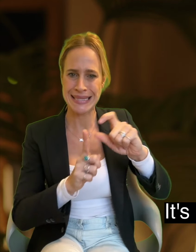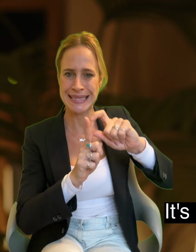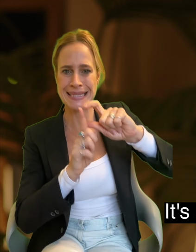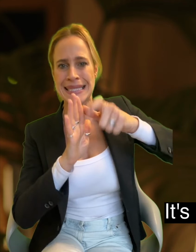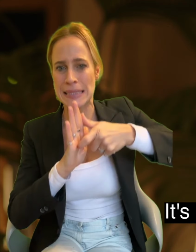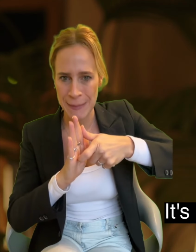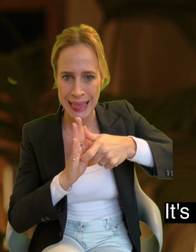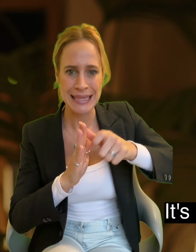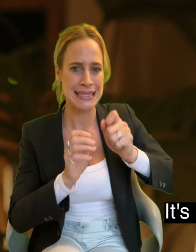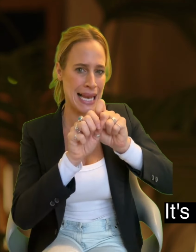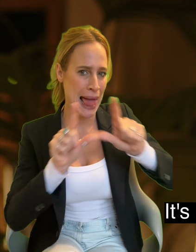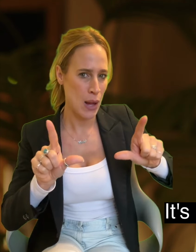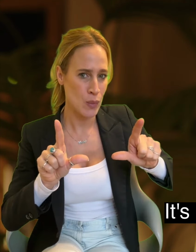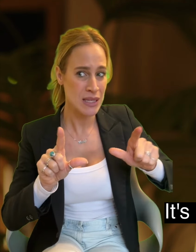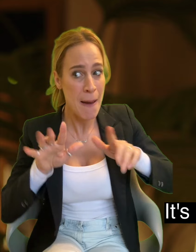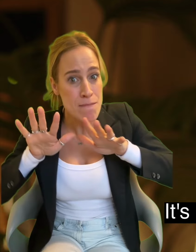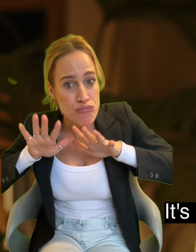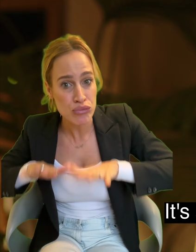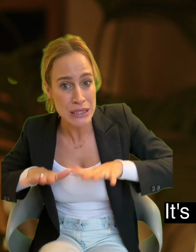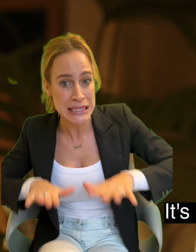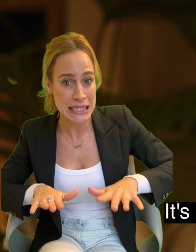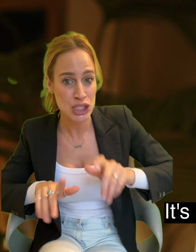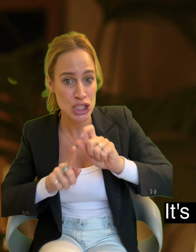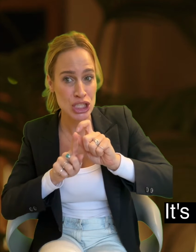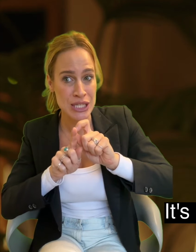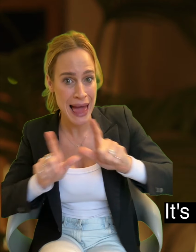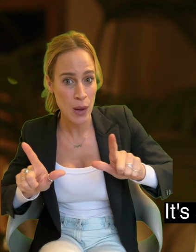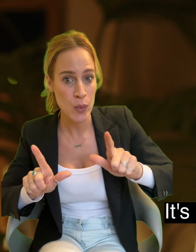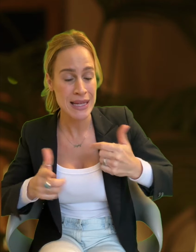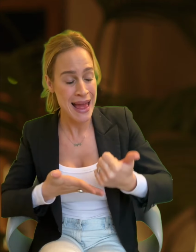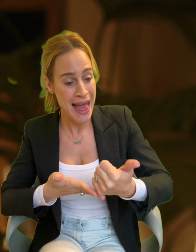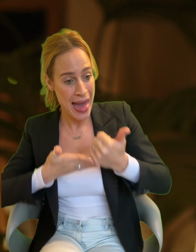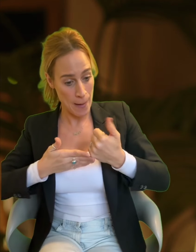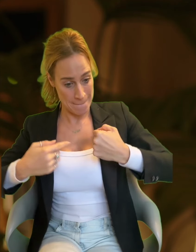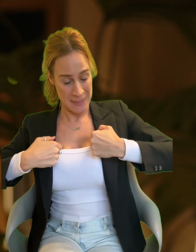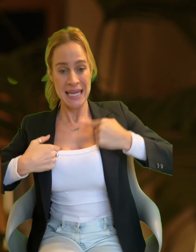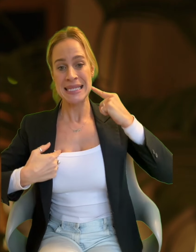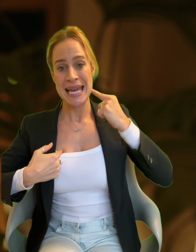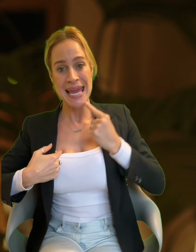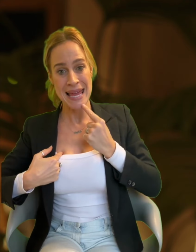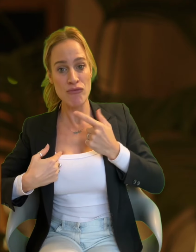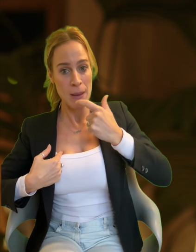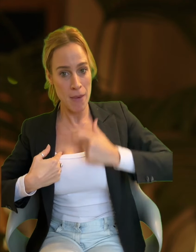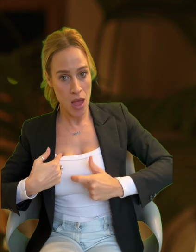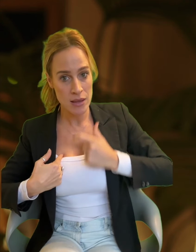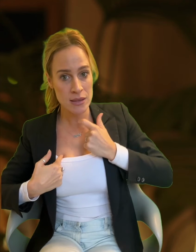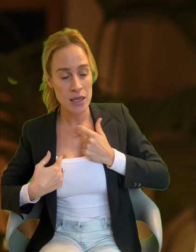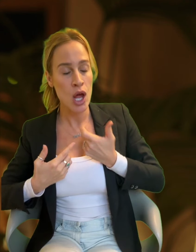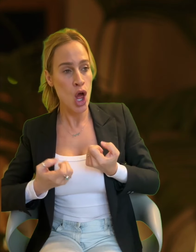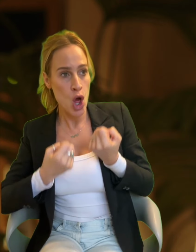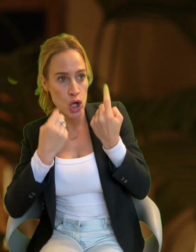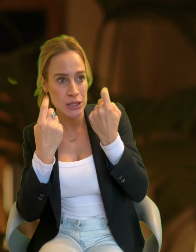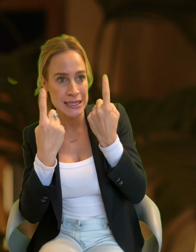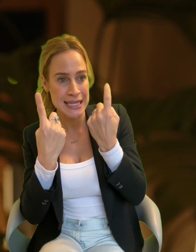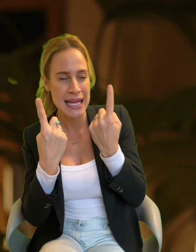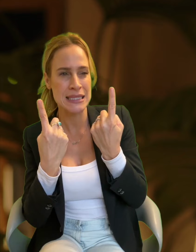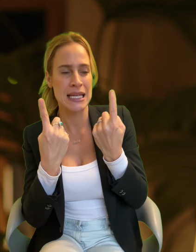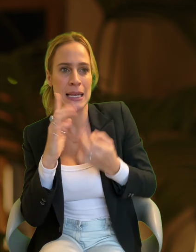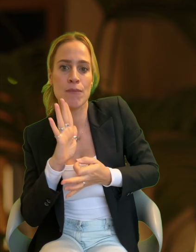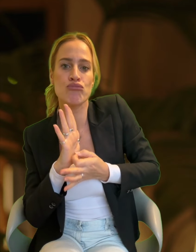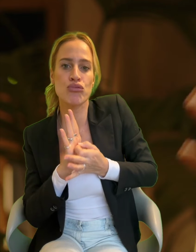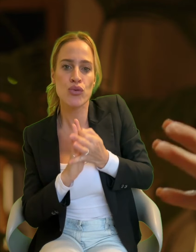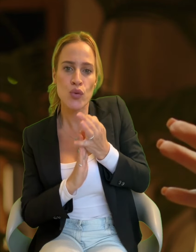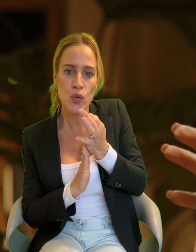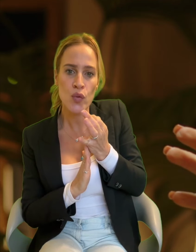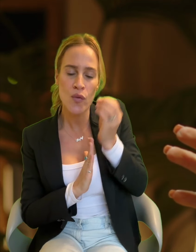British language. And it's helped me as a hearing person understand and improve my thinking by being able